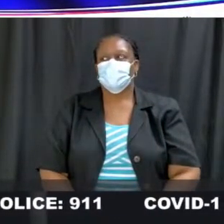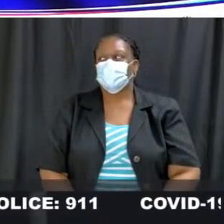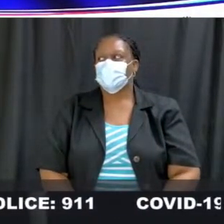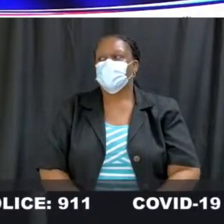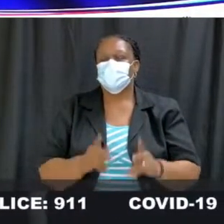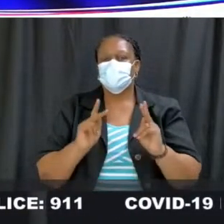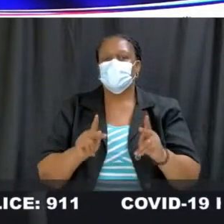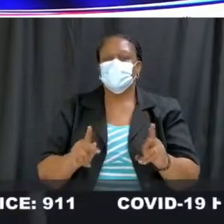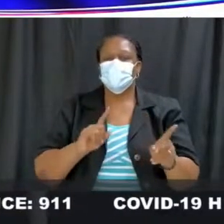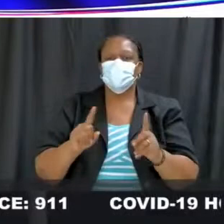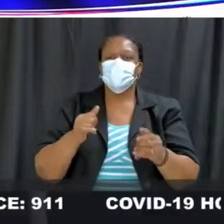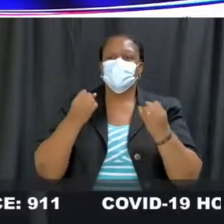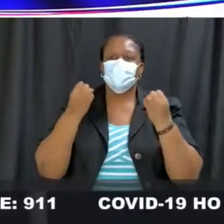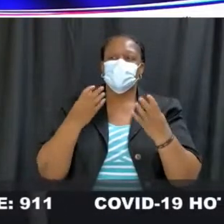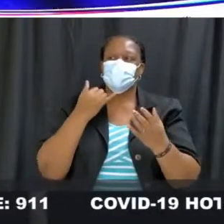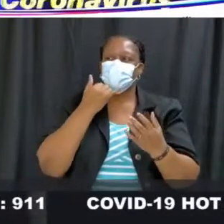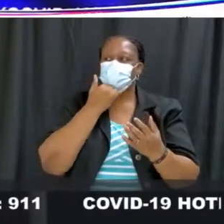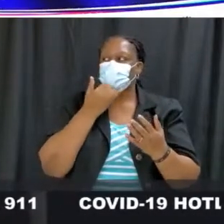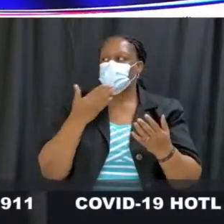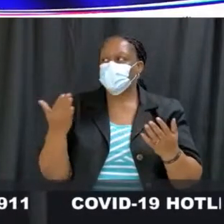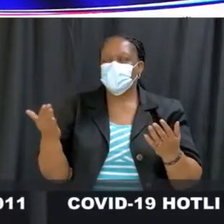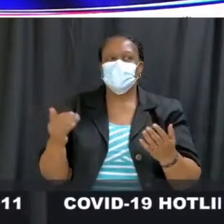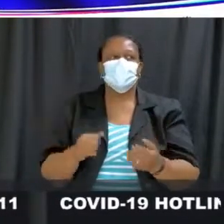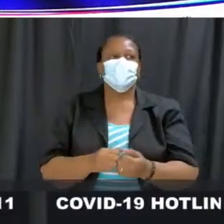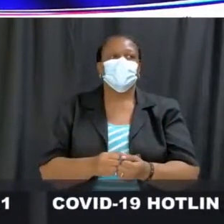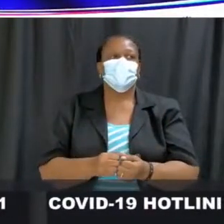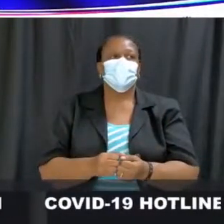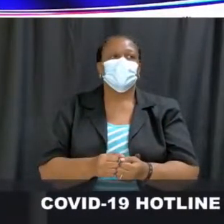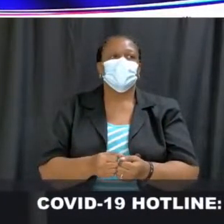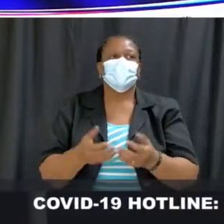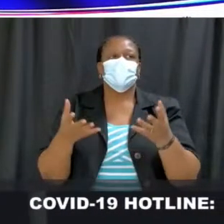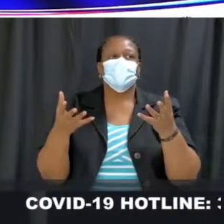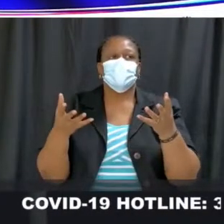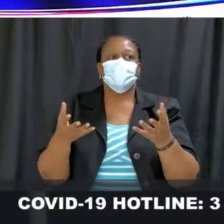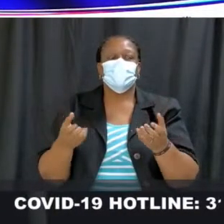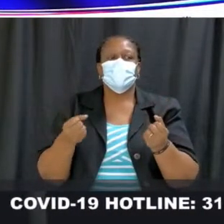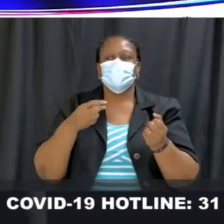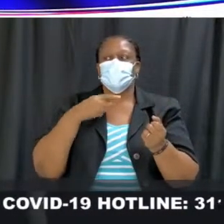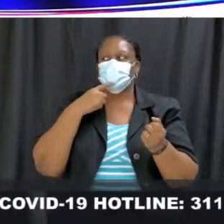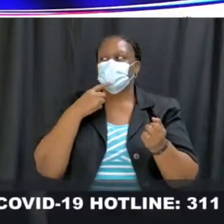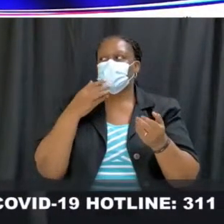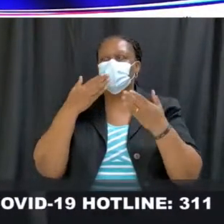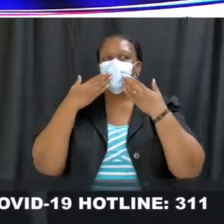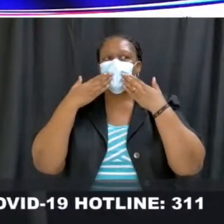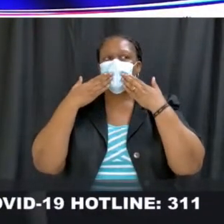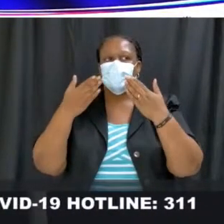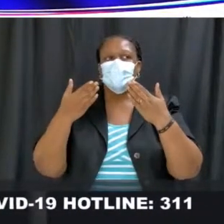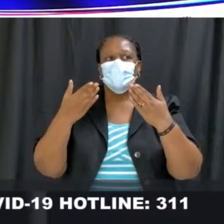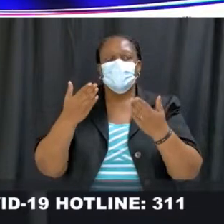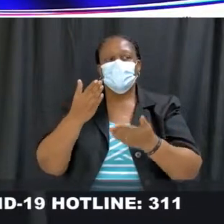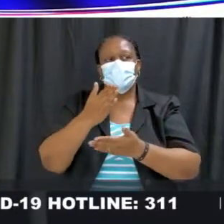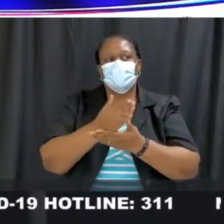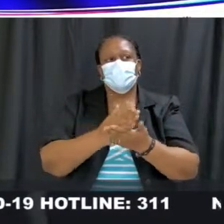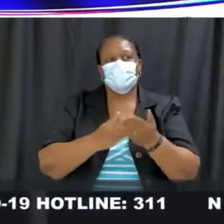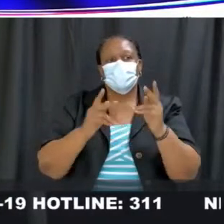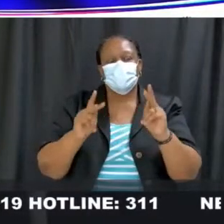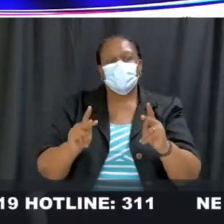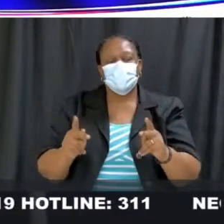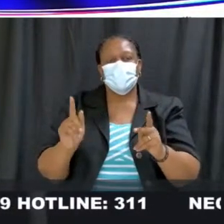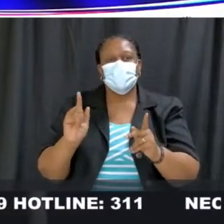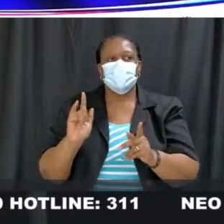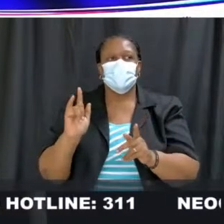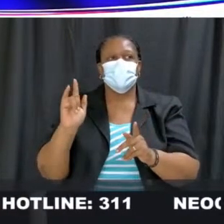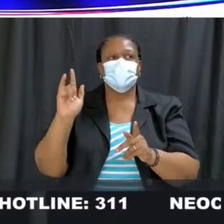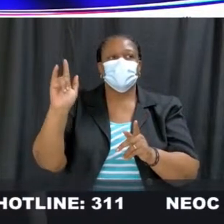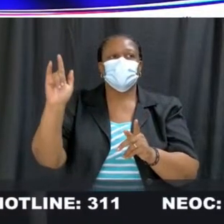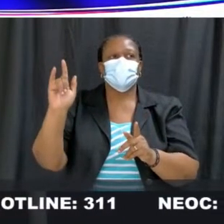I want to express my gratitude to Brodicia Farrell Prentice, Leston Farrell in Tampa Bay, Florida,